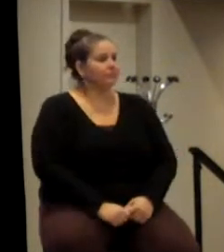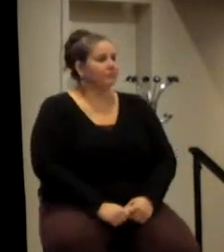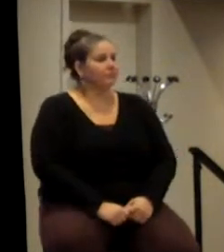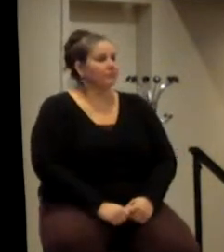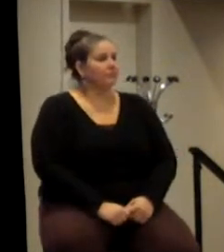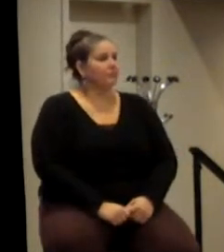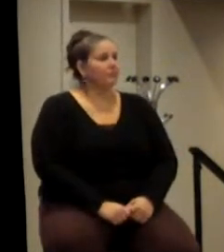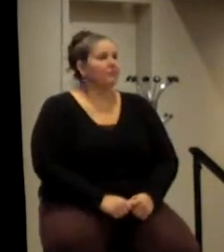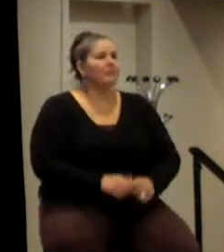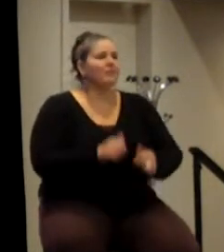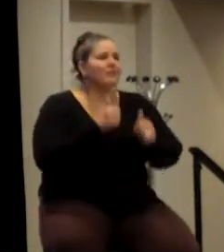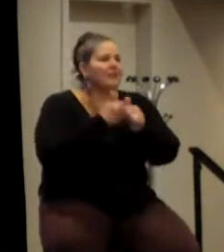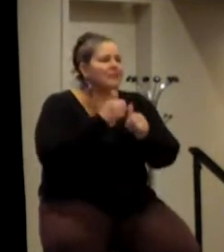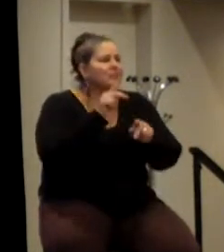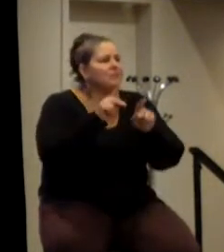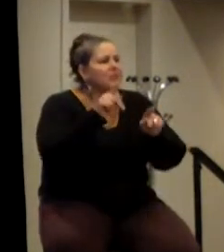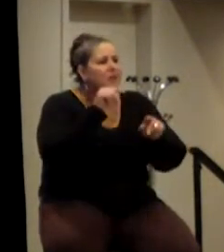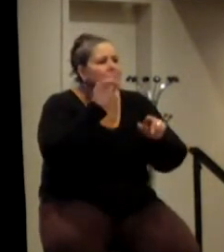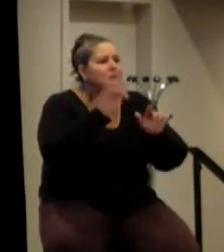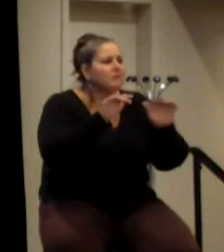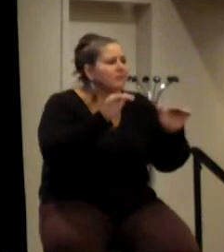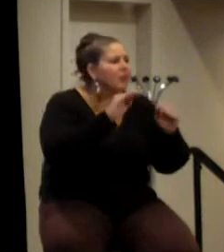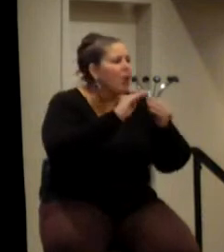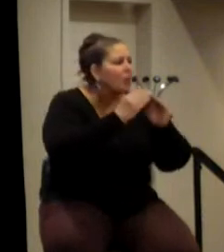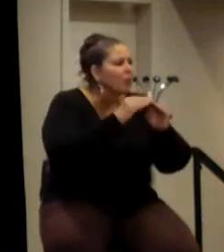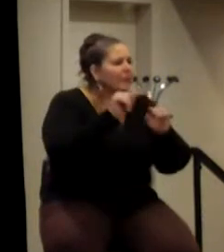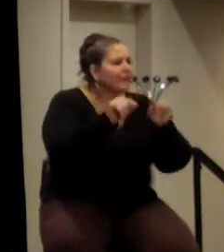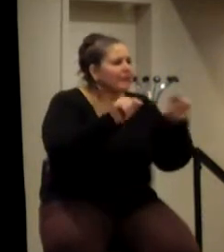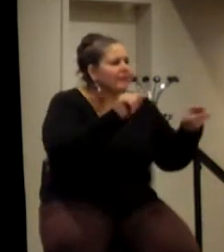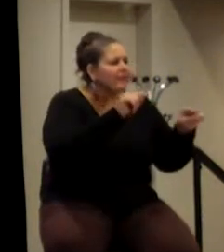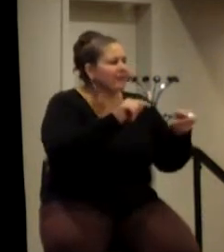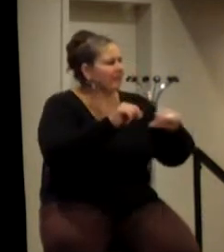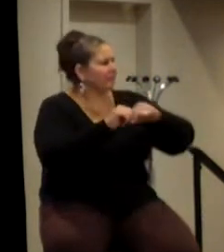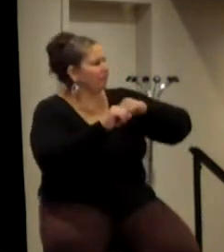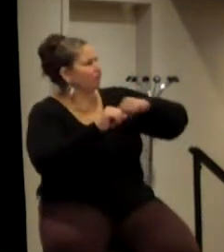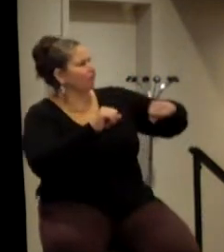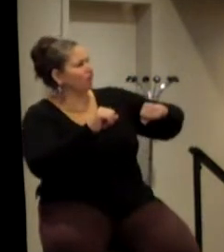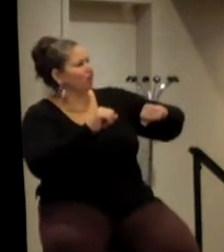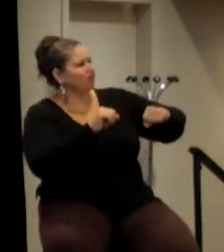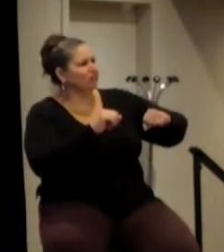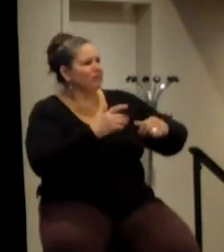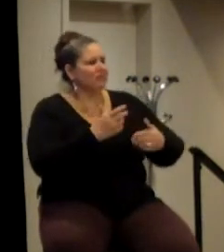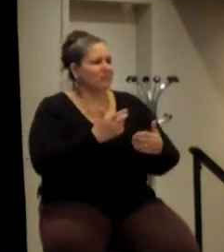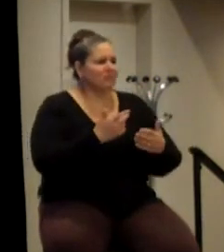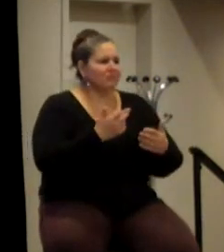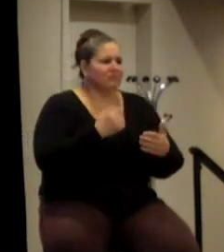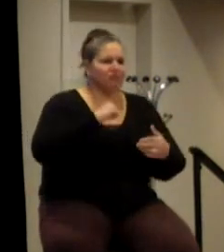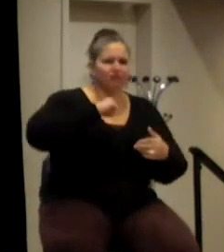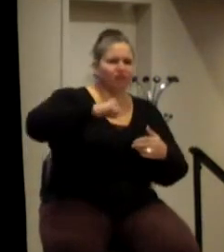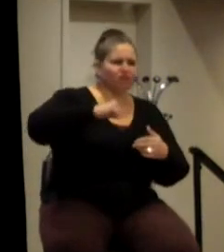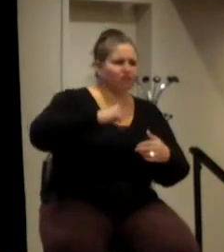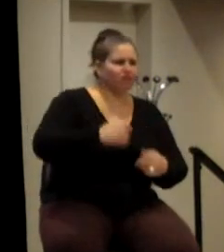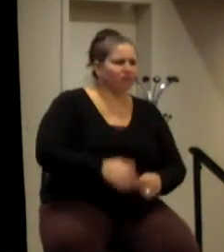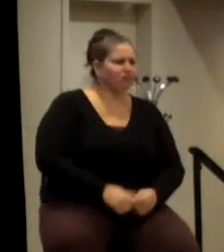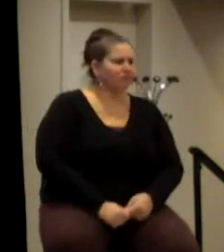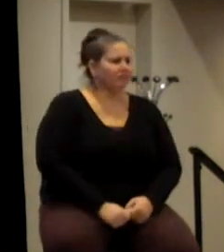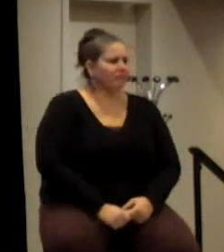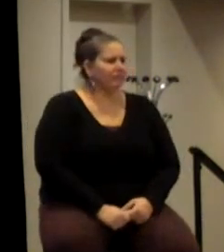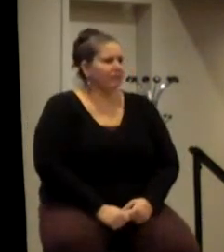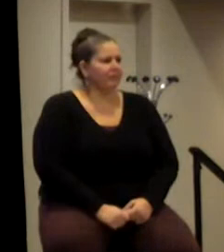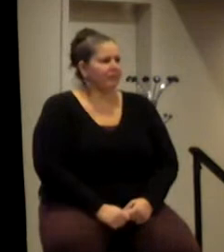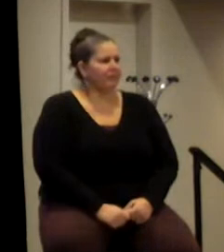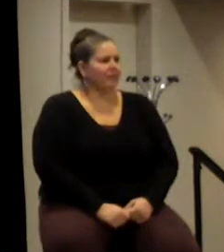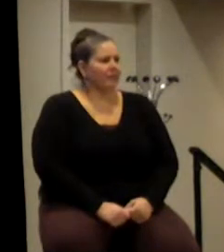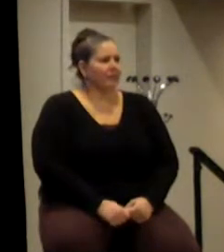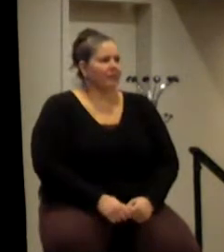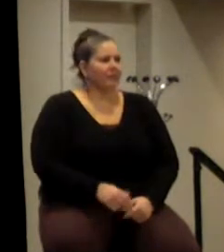community that's hesitant with this vaccine, we develop new credible messengers. People aren't getting very sick. Some